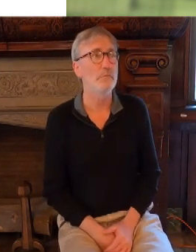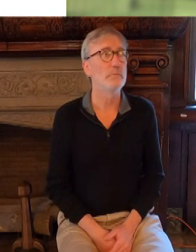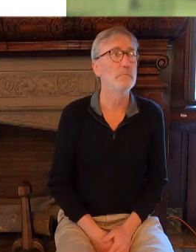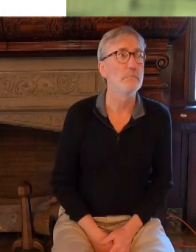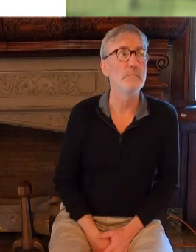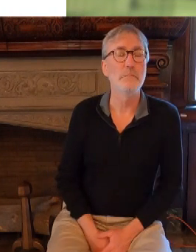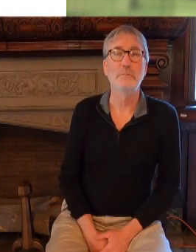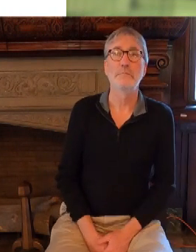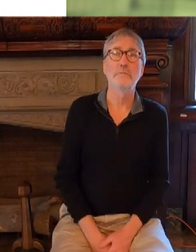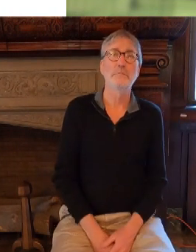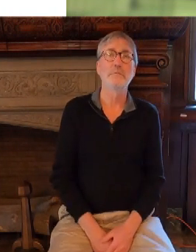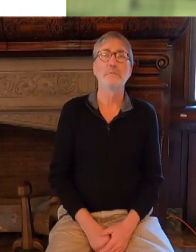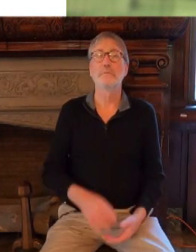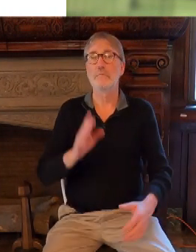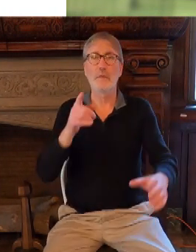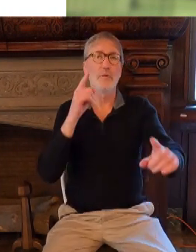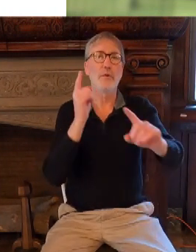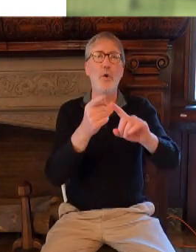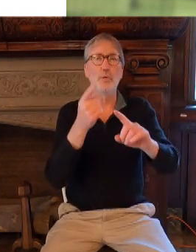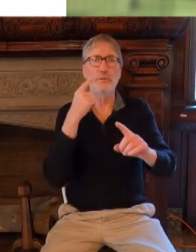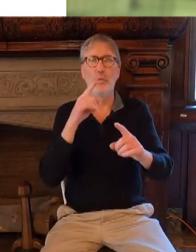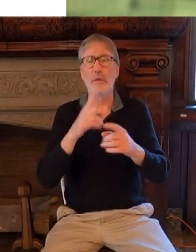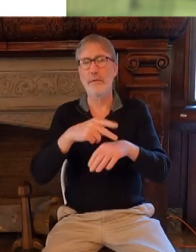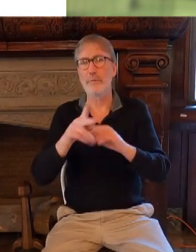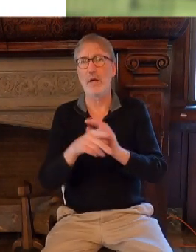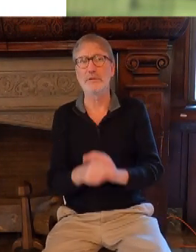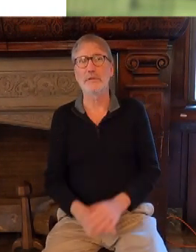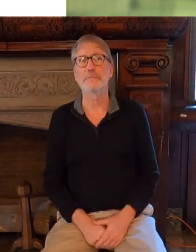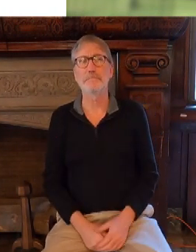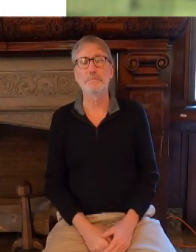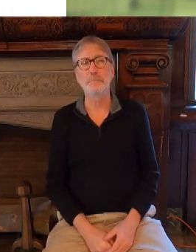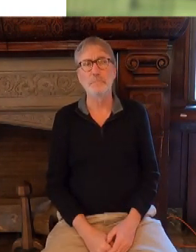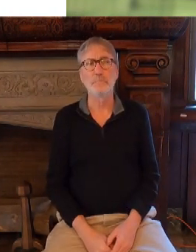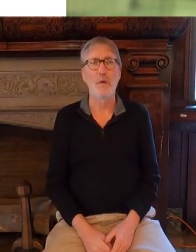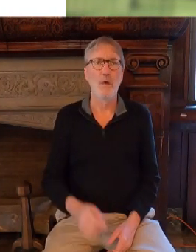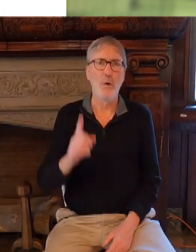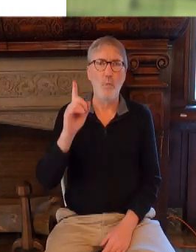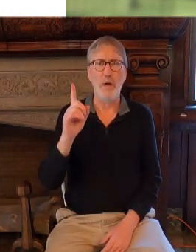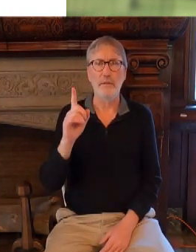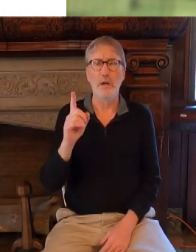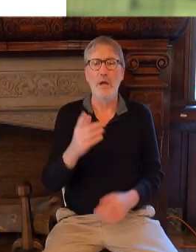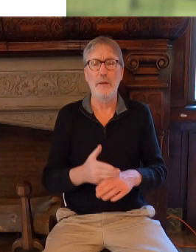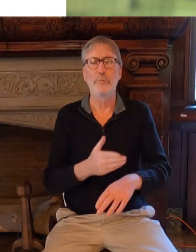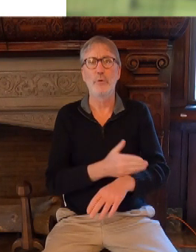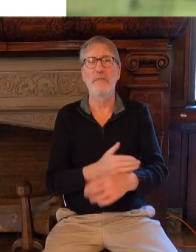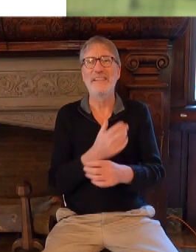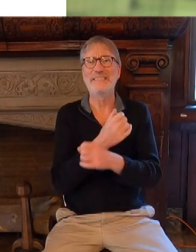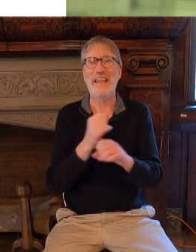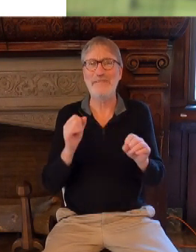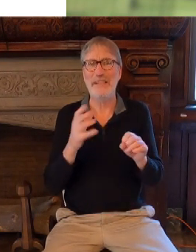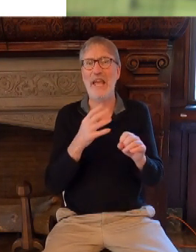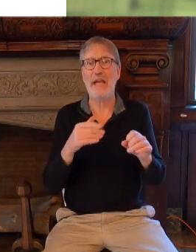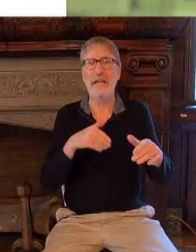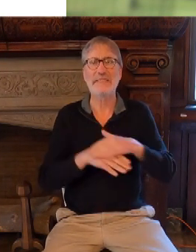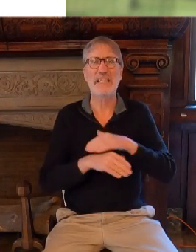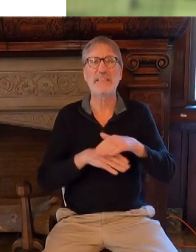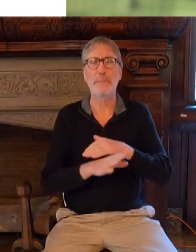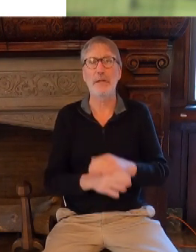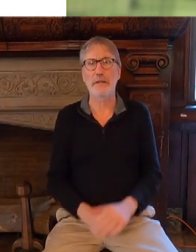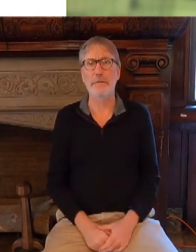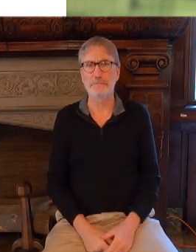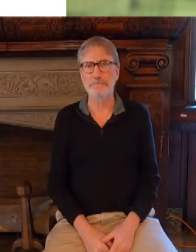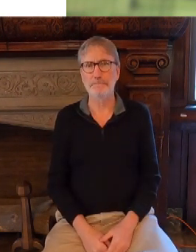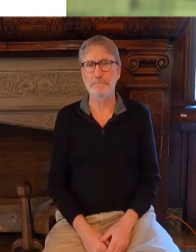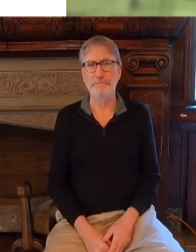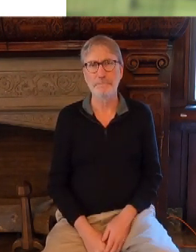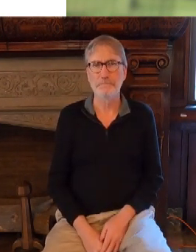So just wanted to summarize our goals for the project. The first being to improve that accessibility and safety throughout the corridor. We